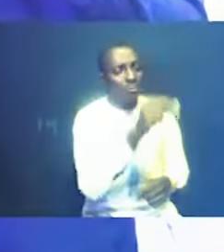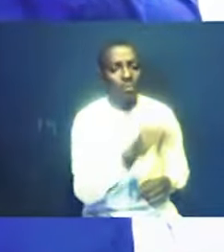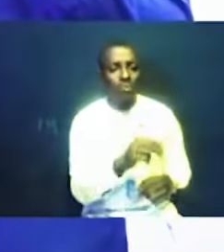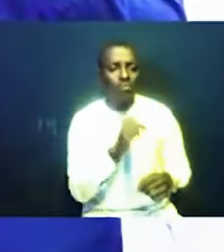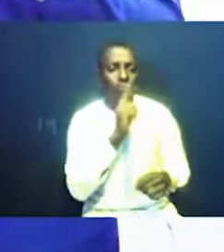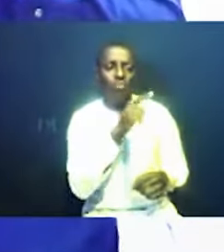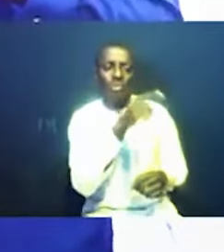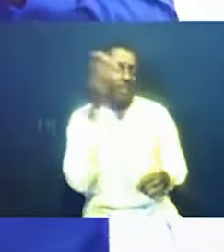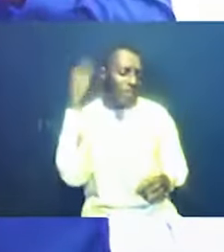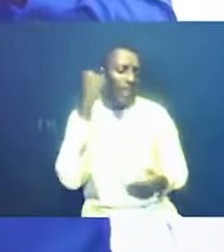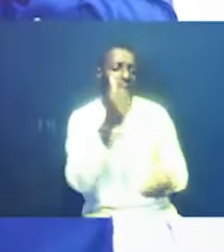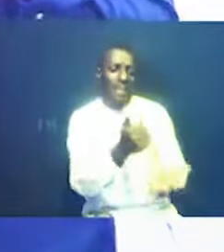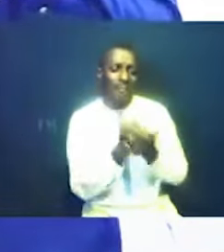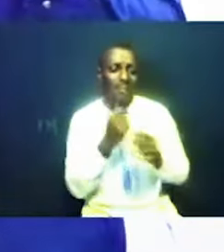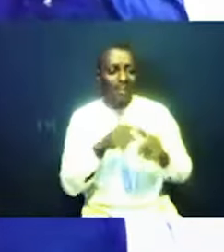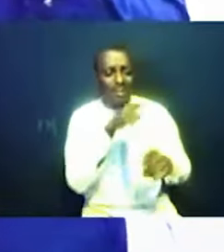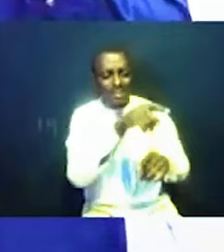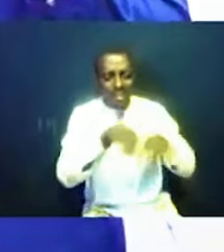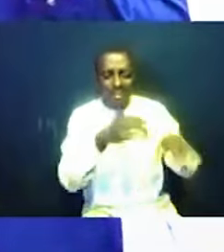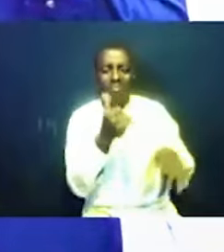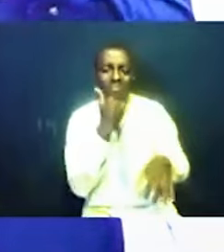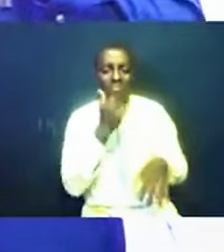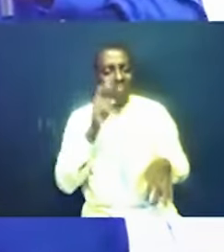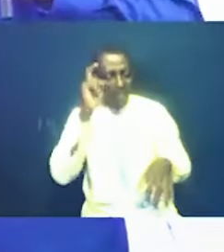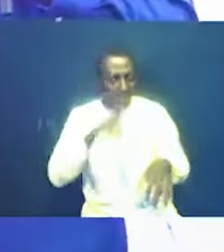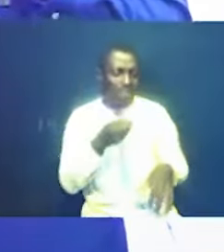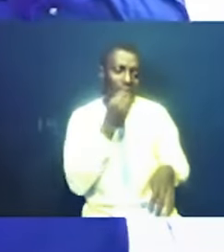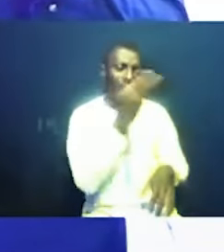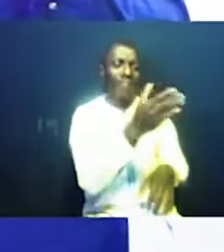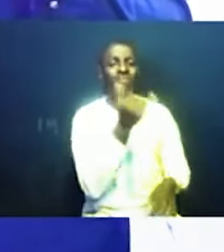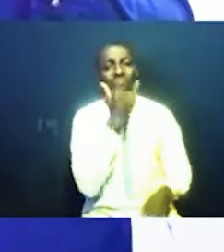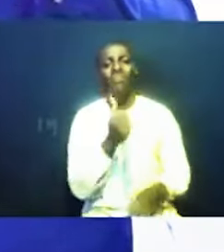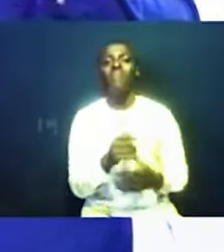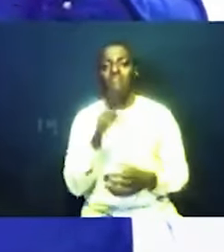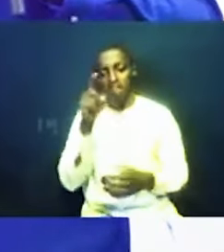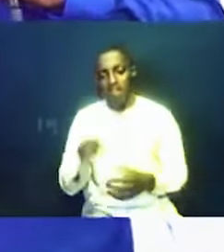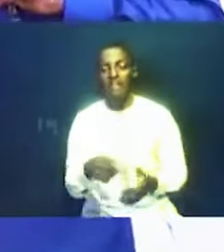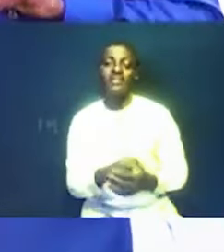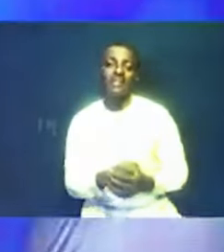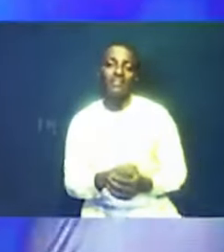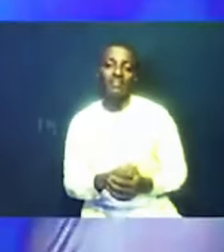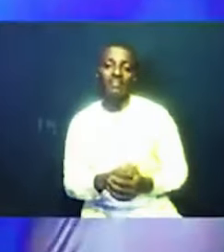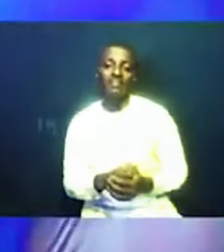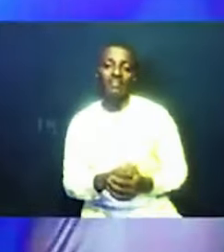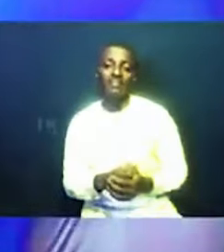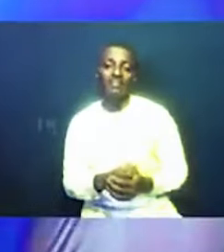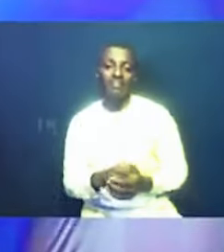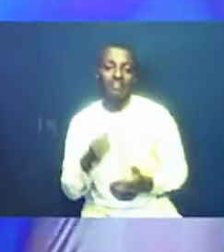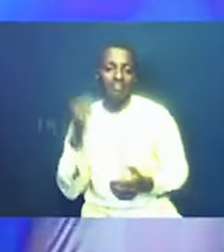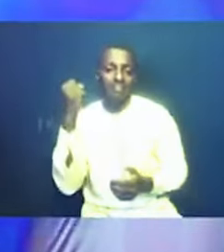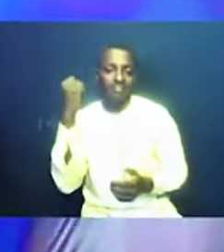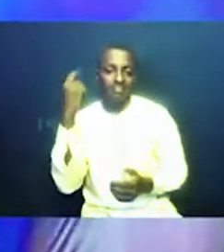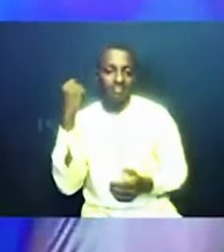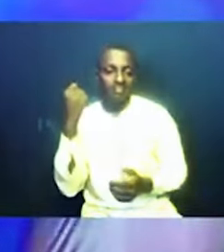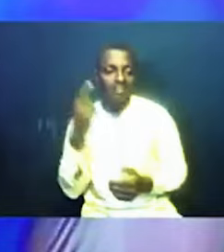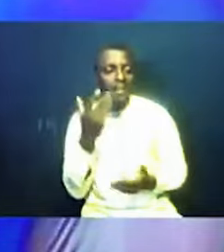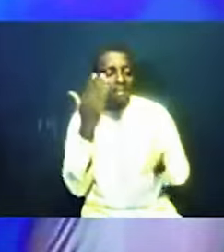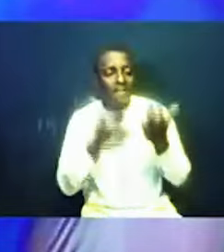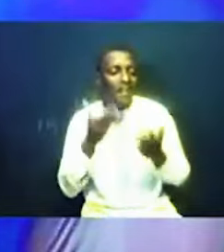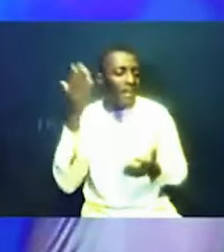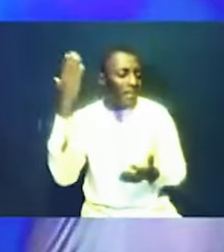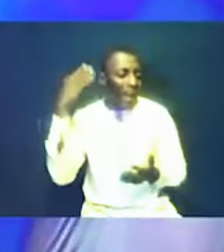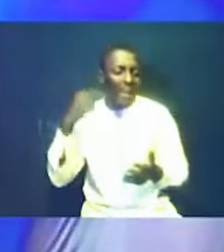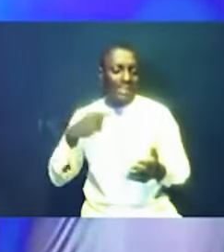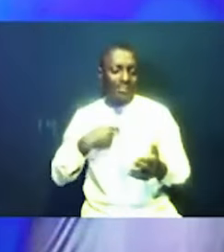eurade. They might have helped you when you were in trouble, but you don't have to yield to their evil demands